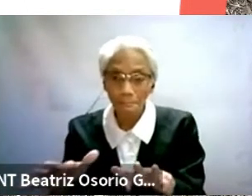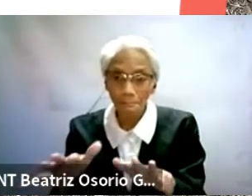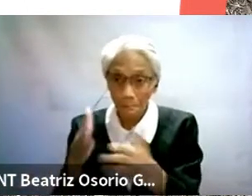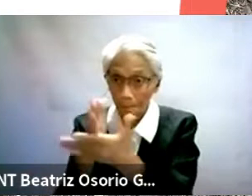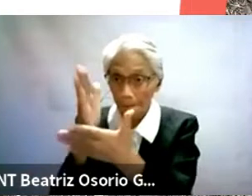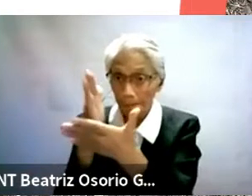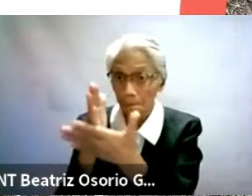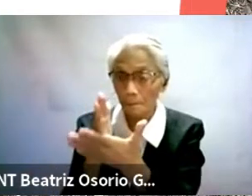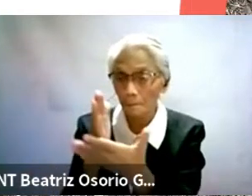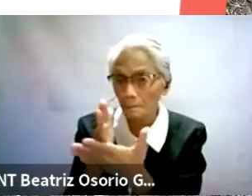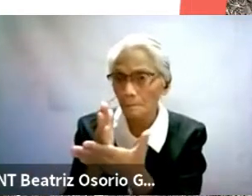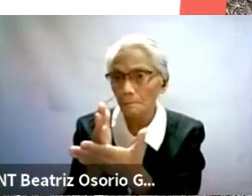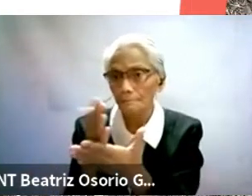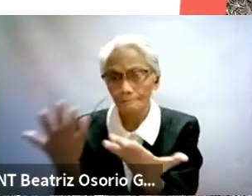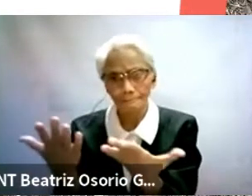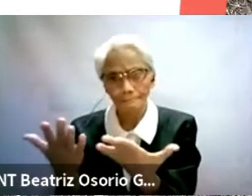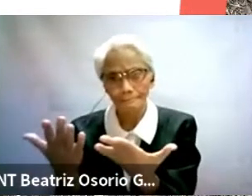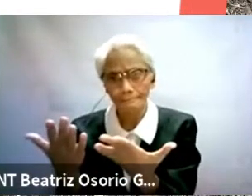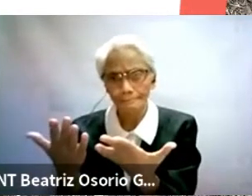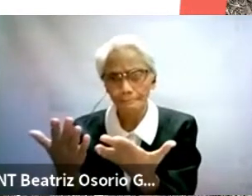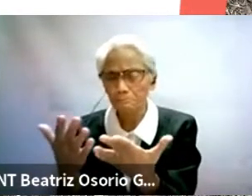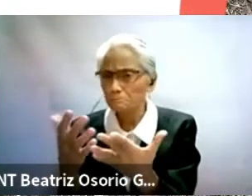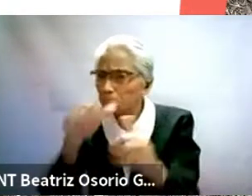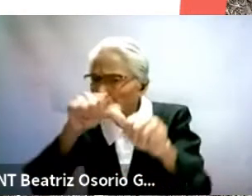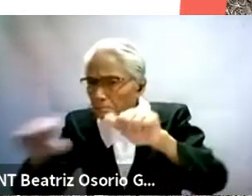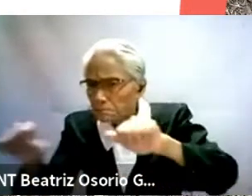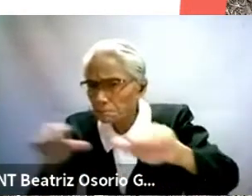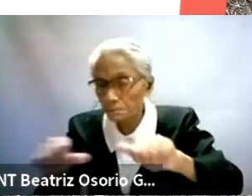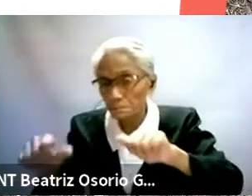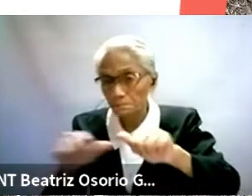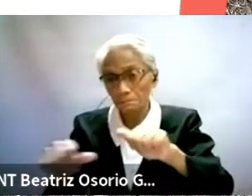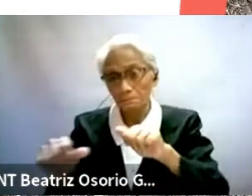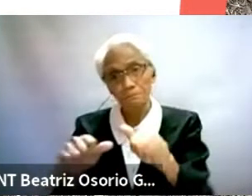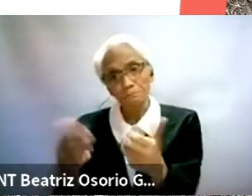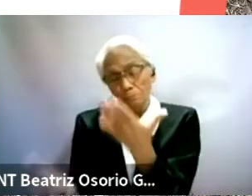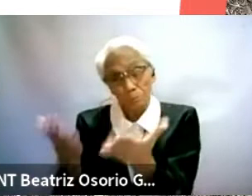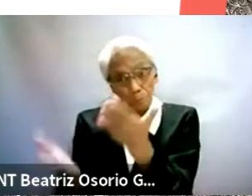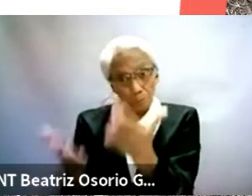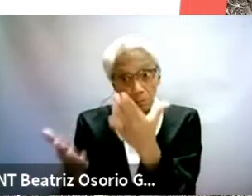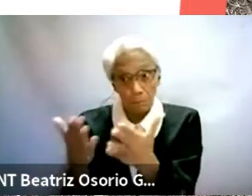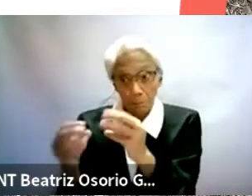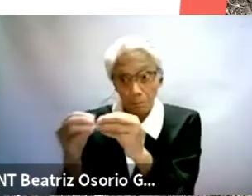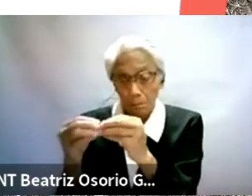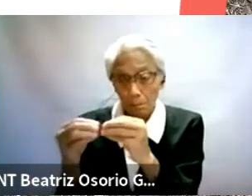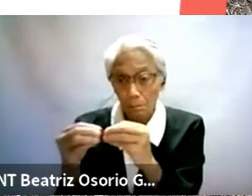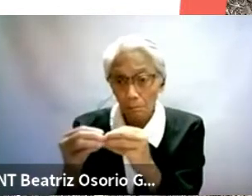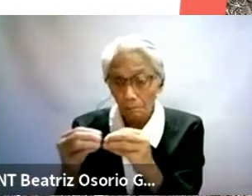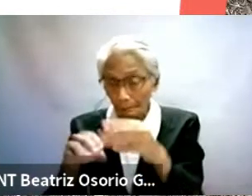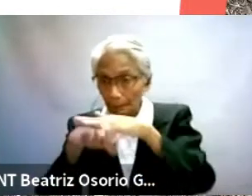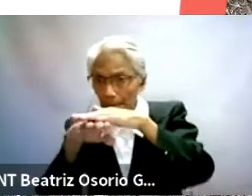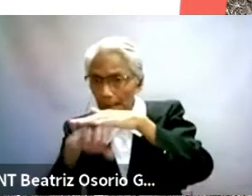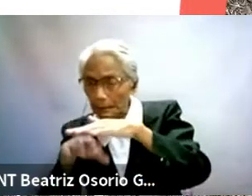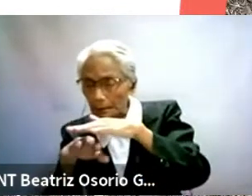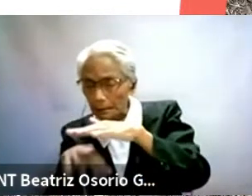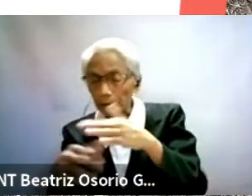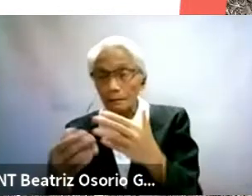some forms of action that are that may be more led by moral panics than